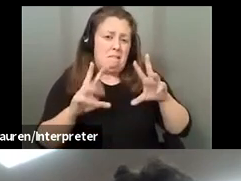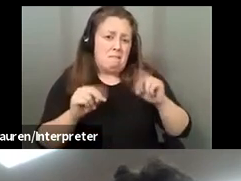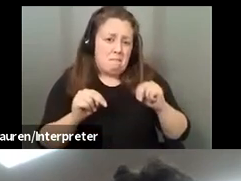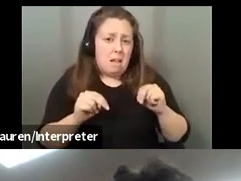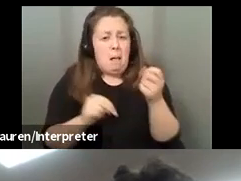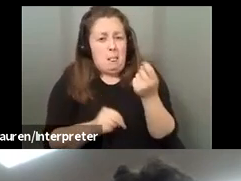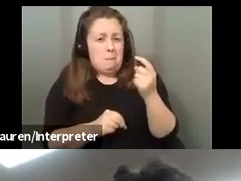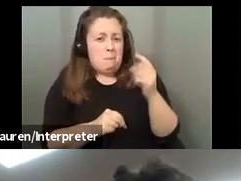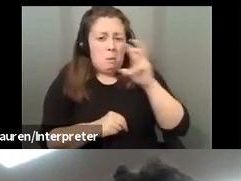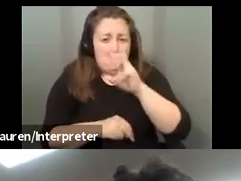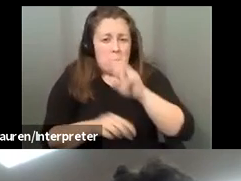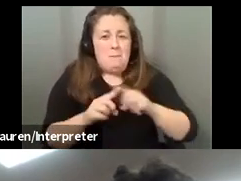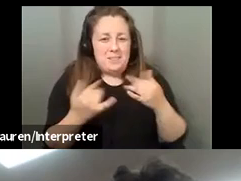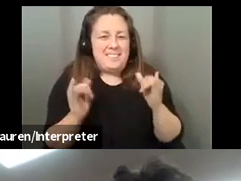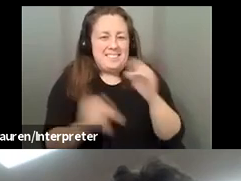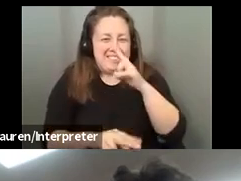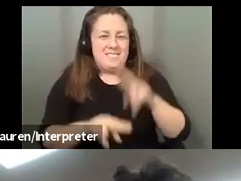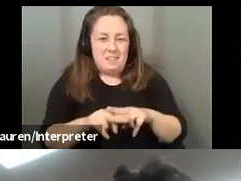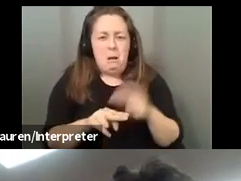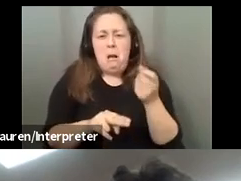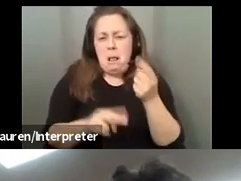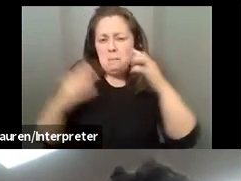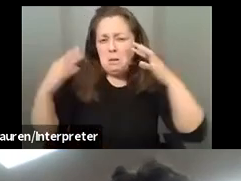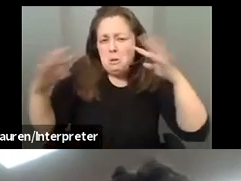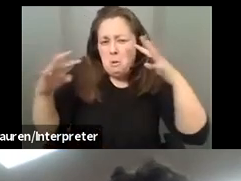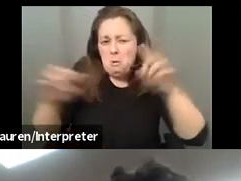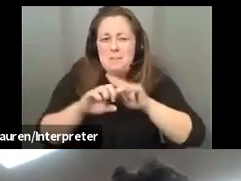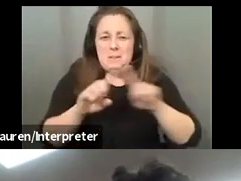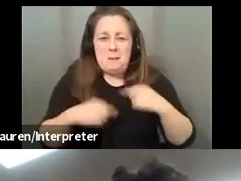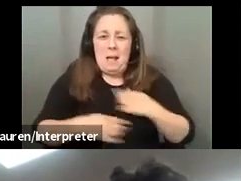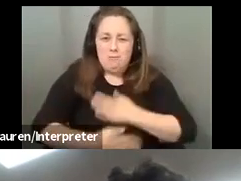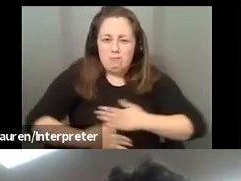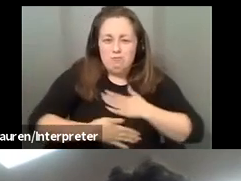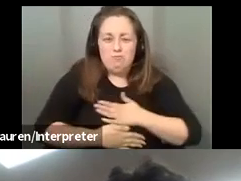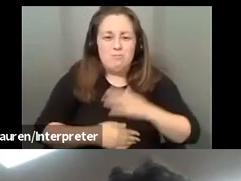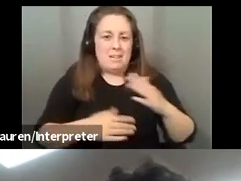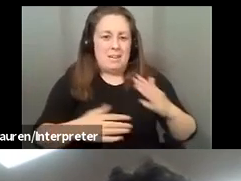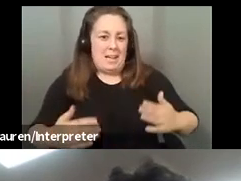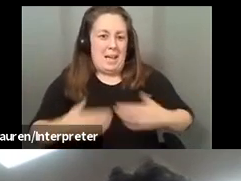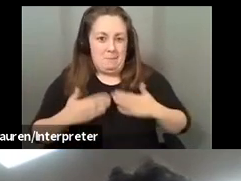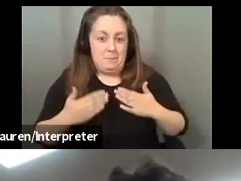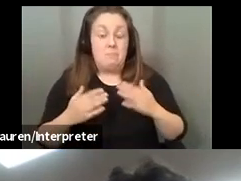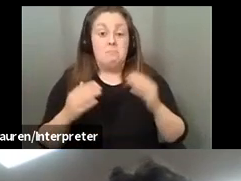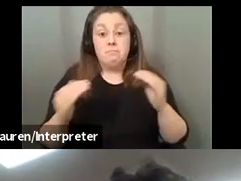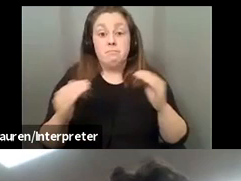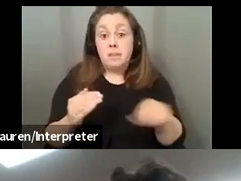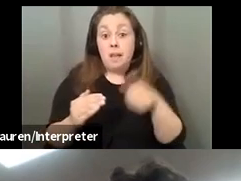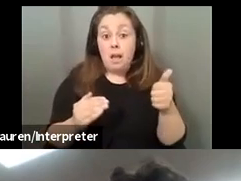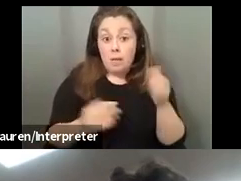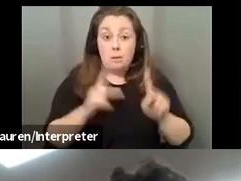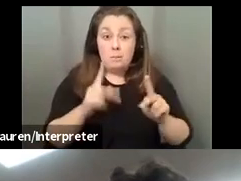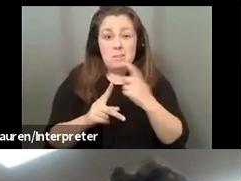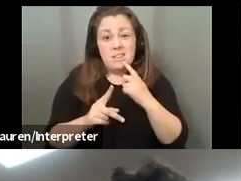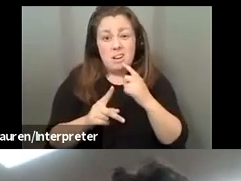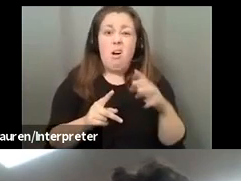said, "It's a little noisy, but I'm happy to be with all my friends in school. I liked it better with less cohorts because it was less noisy and less